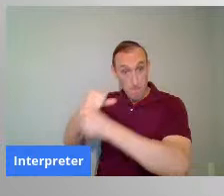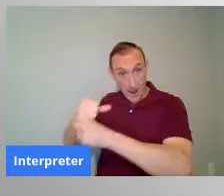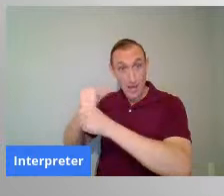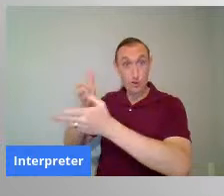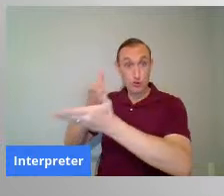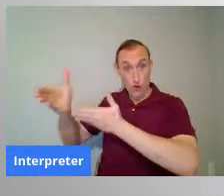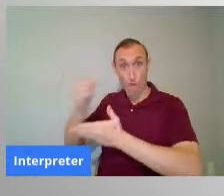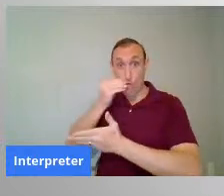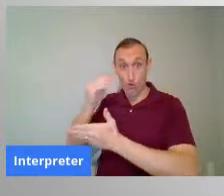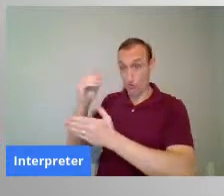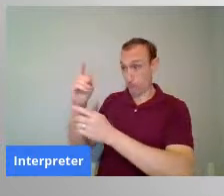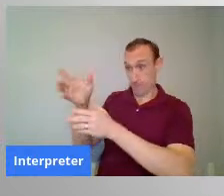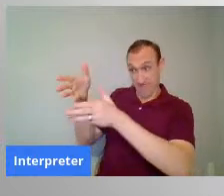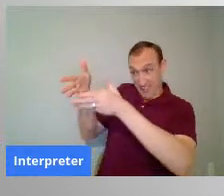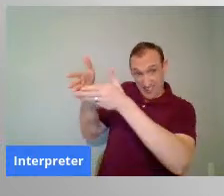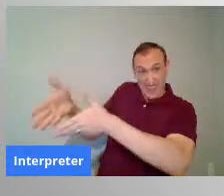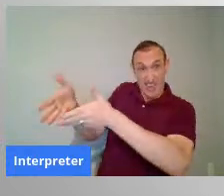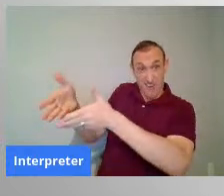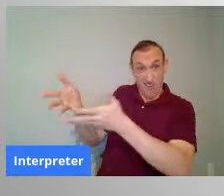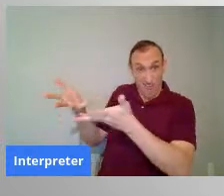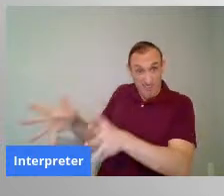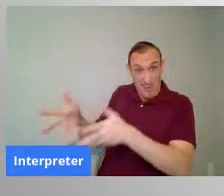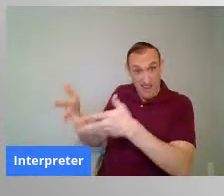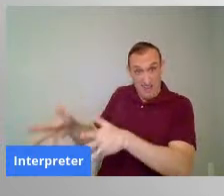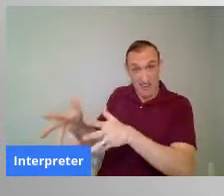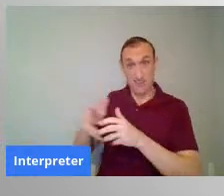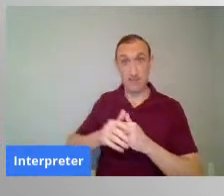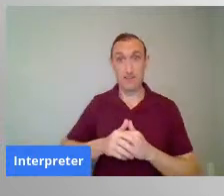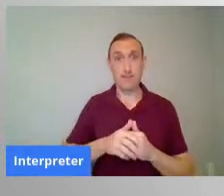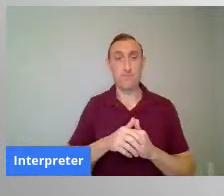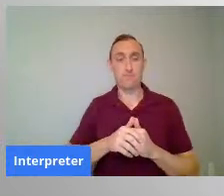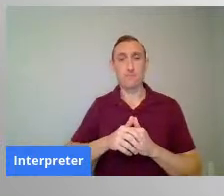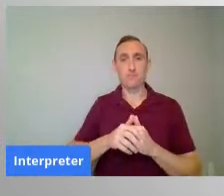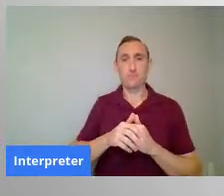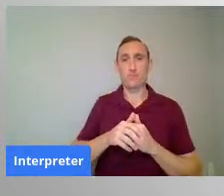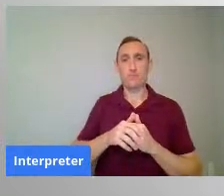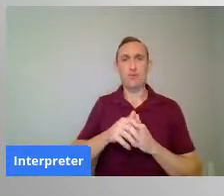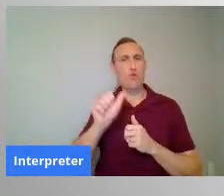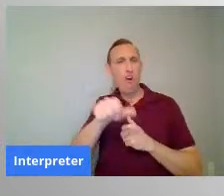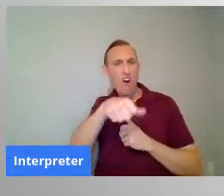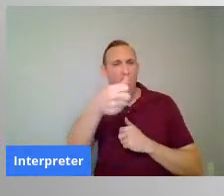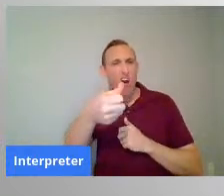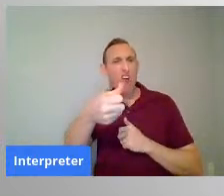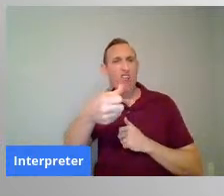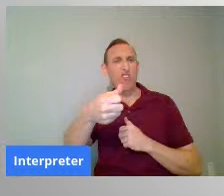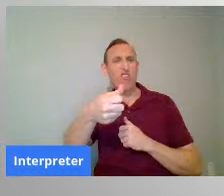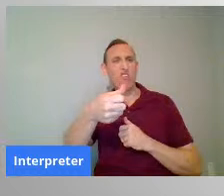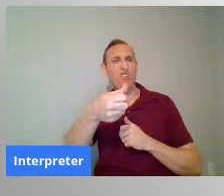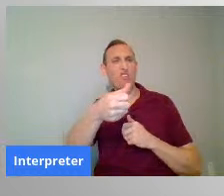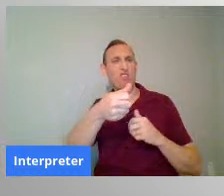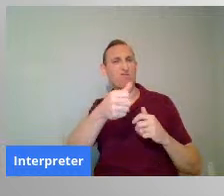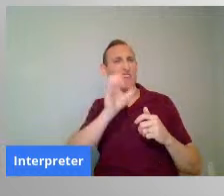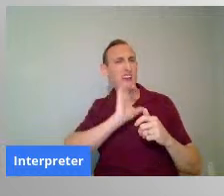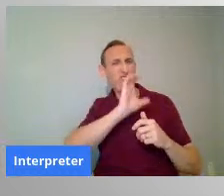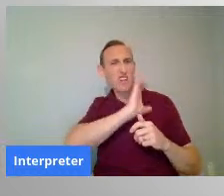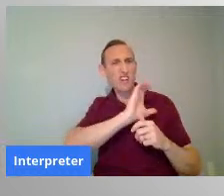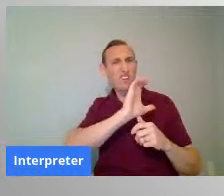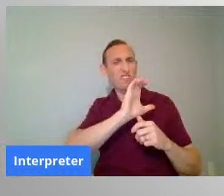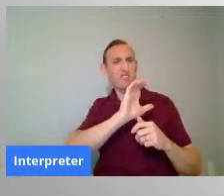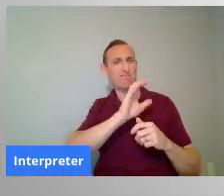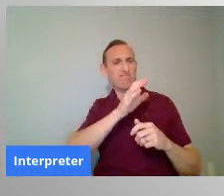occupy now at the Career Academy? Will those also move back over there or is there no space for that? There's no space for that right